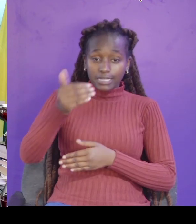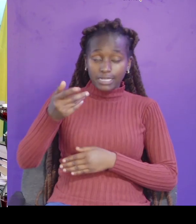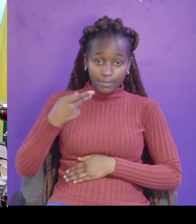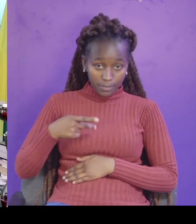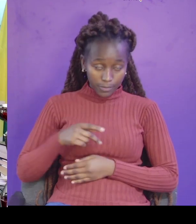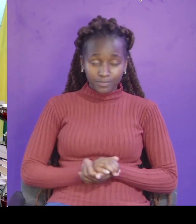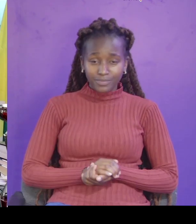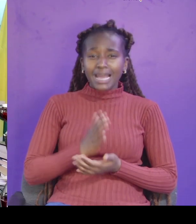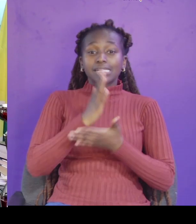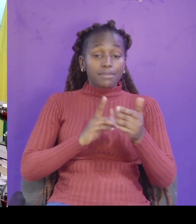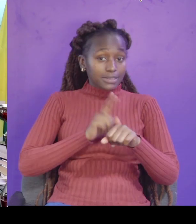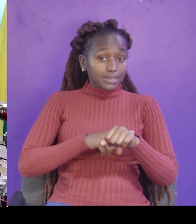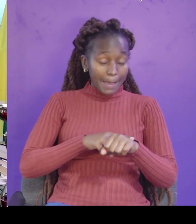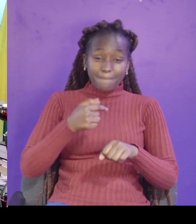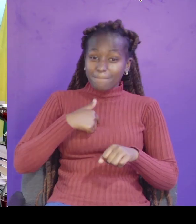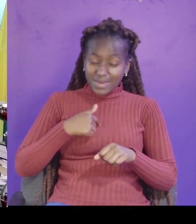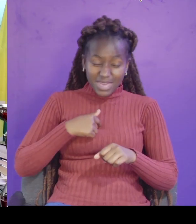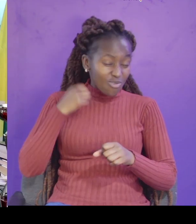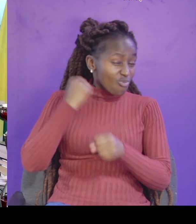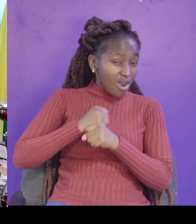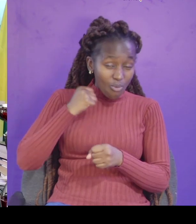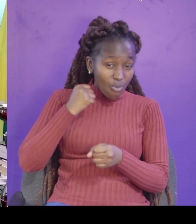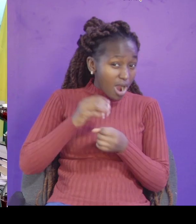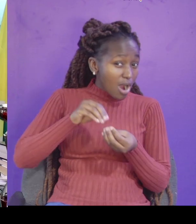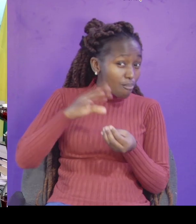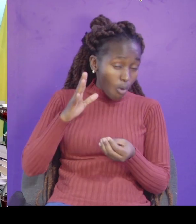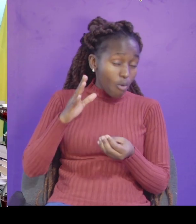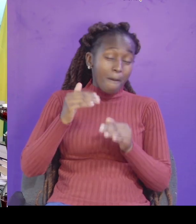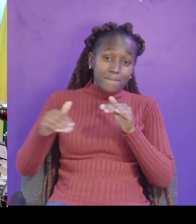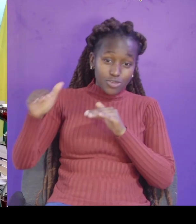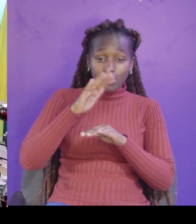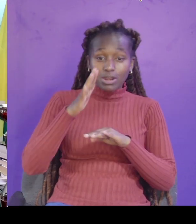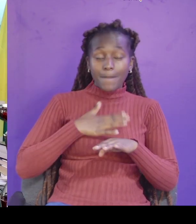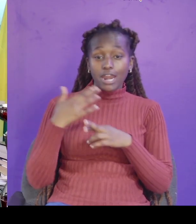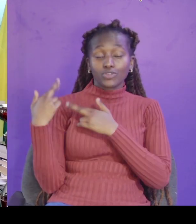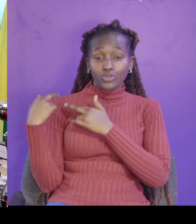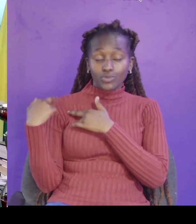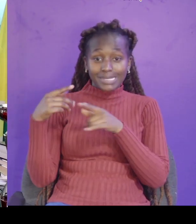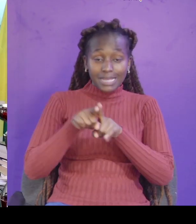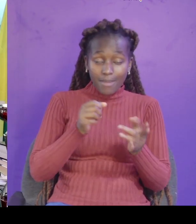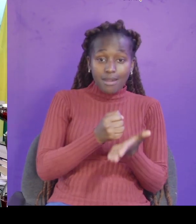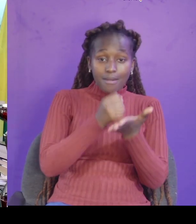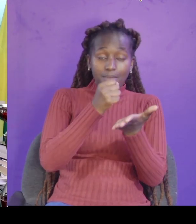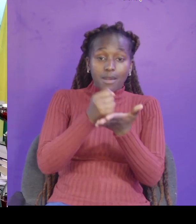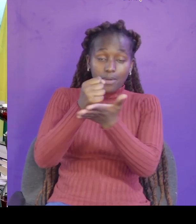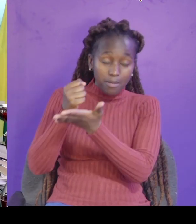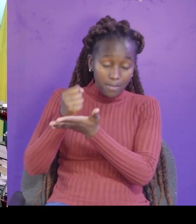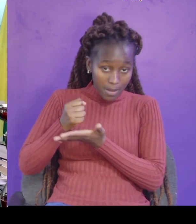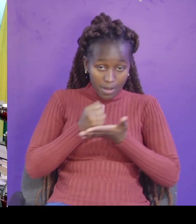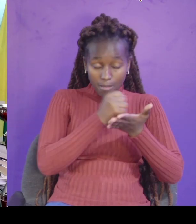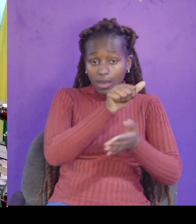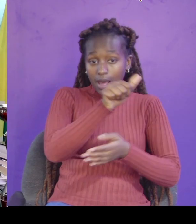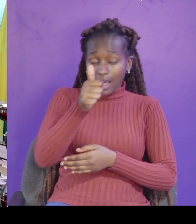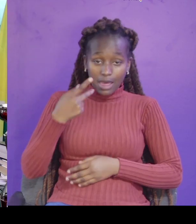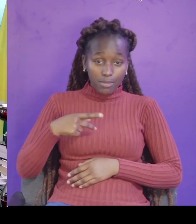way, beyond my duties and responsibility to help those who are